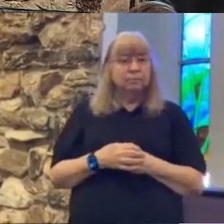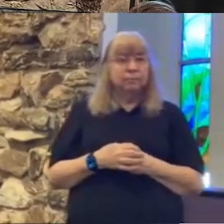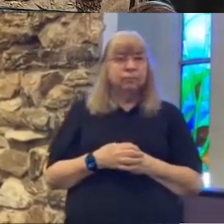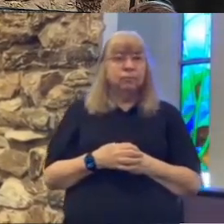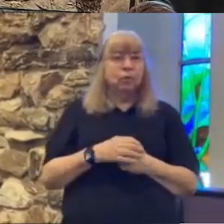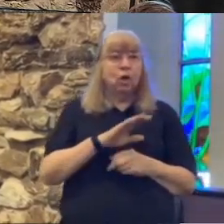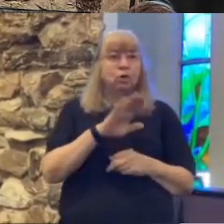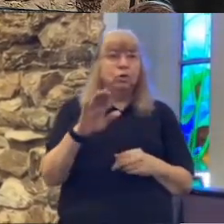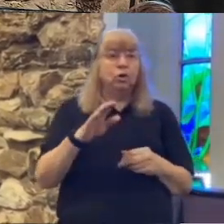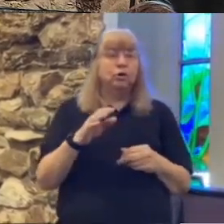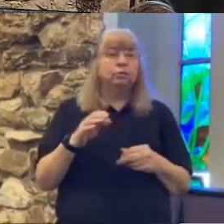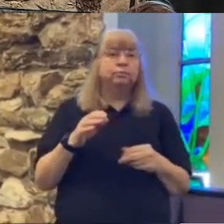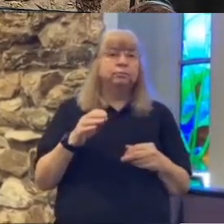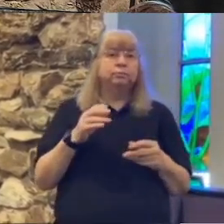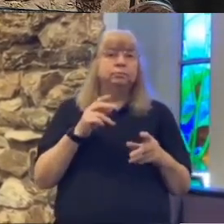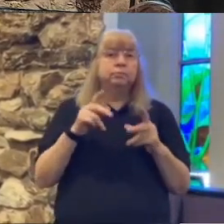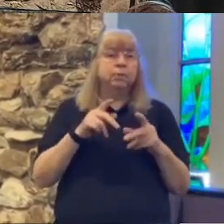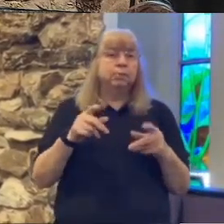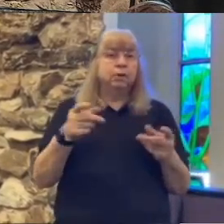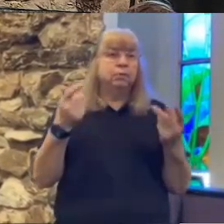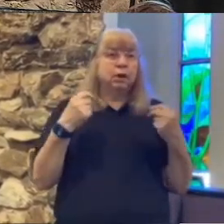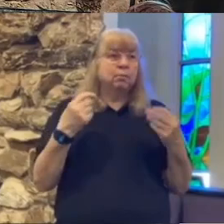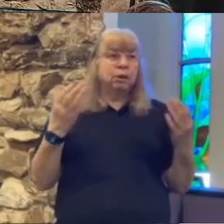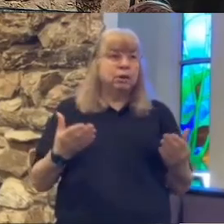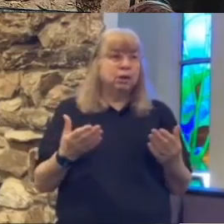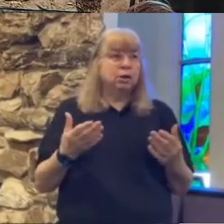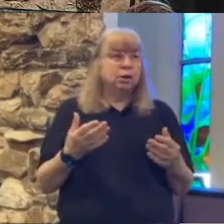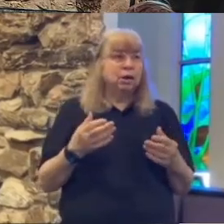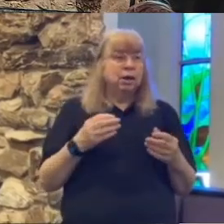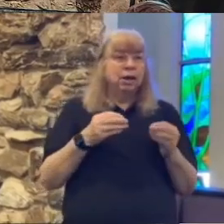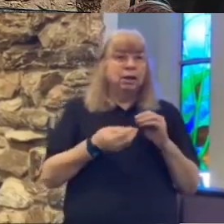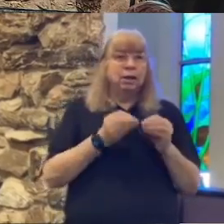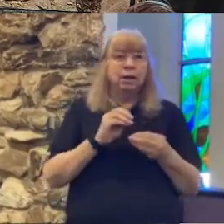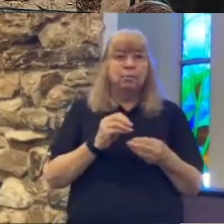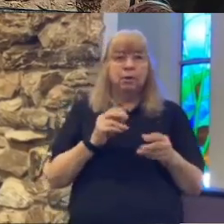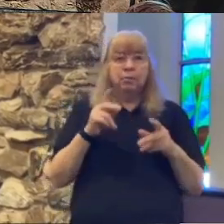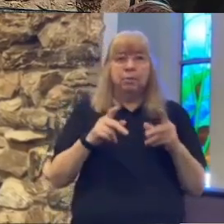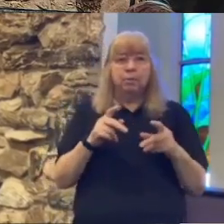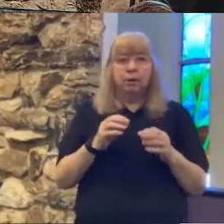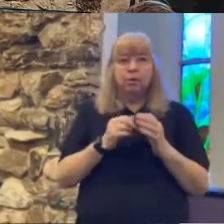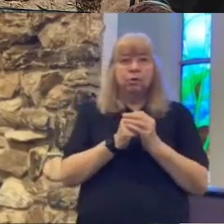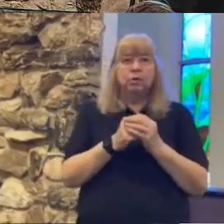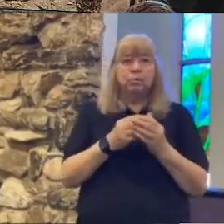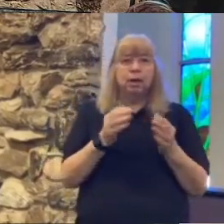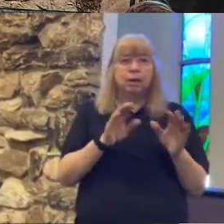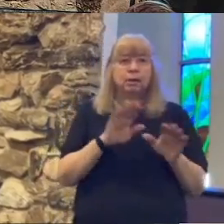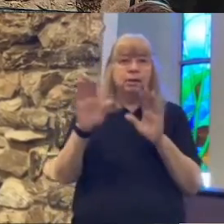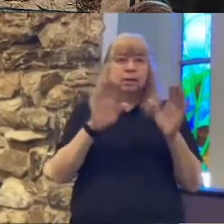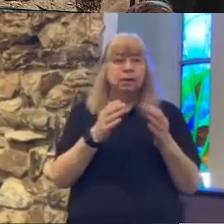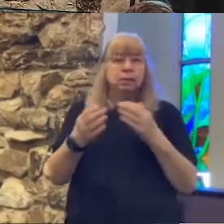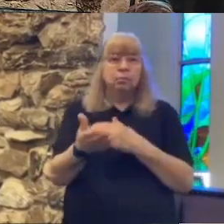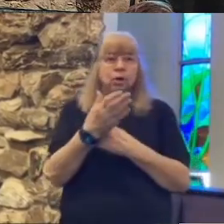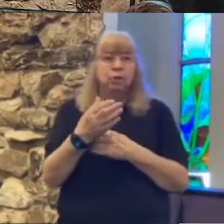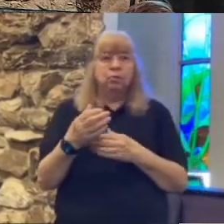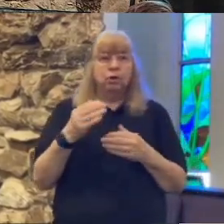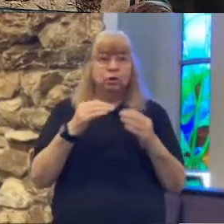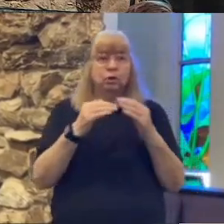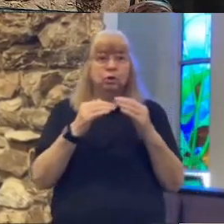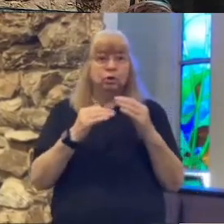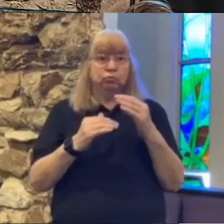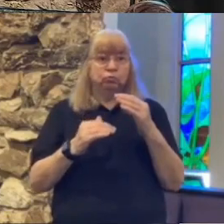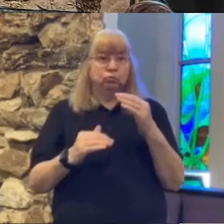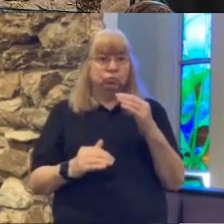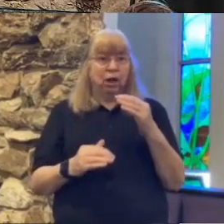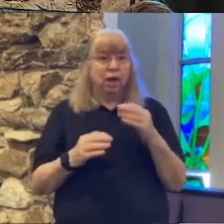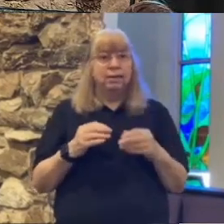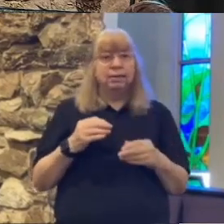Your attendance, it was before I came, so think of the number of people that you would see on worship on Sunday morning. Think of the mood or